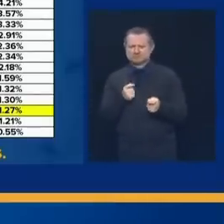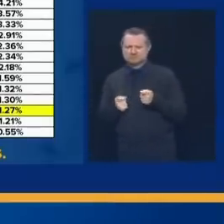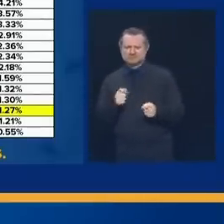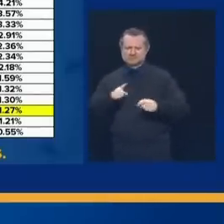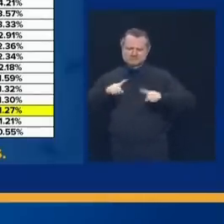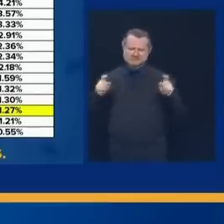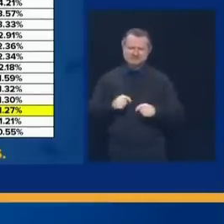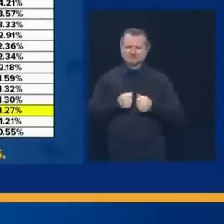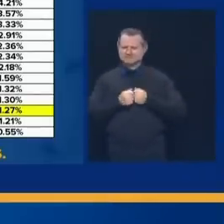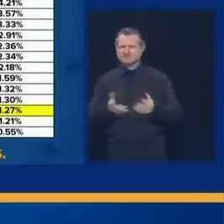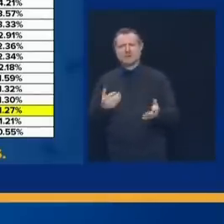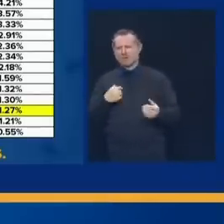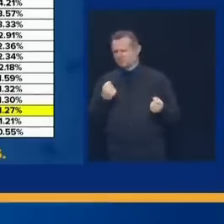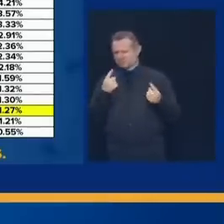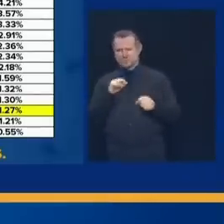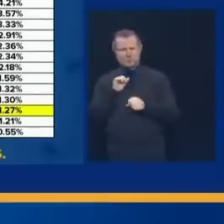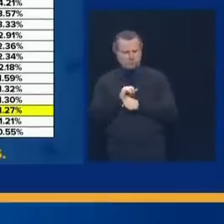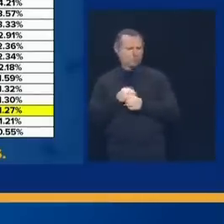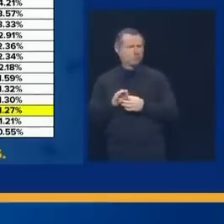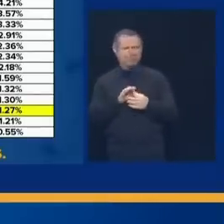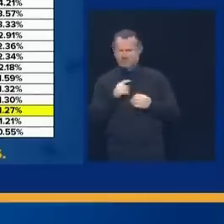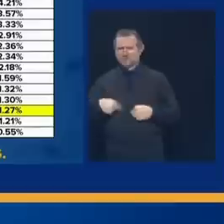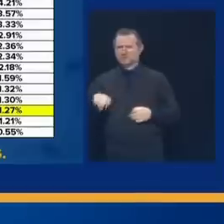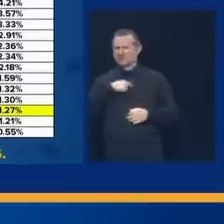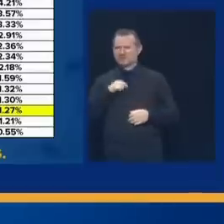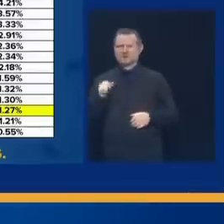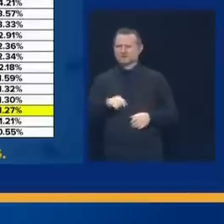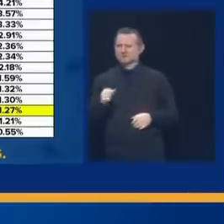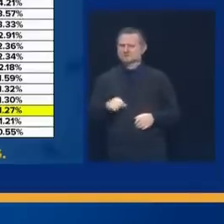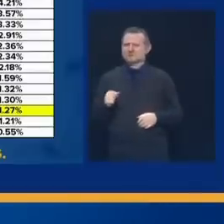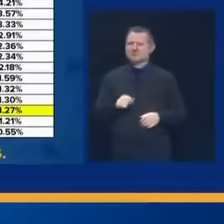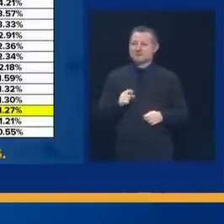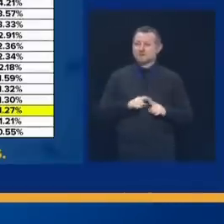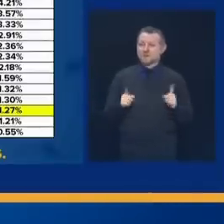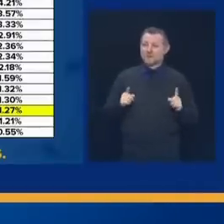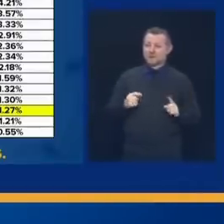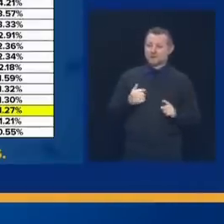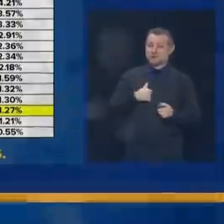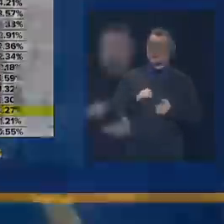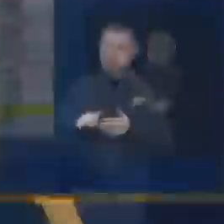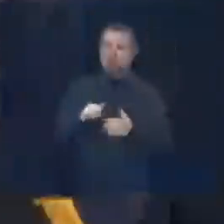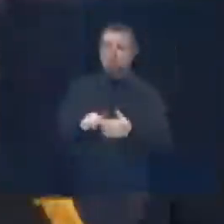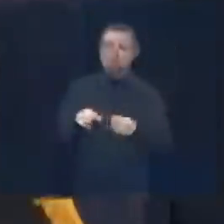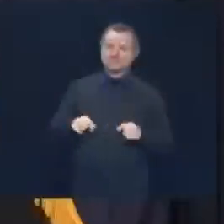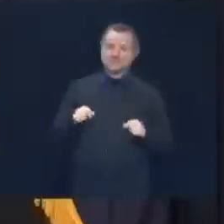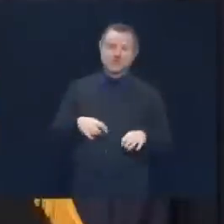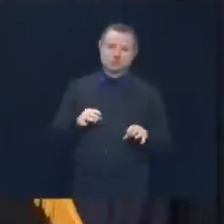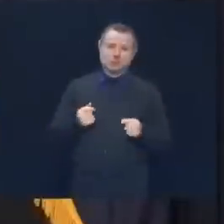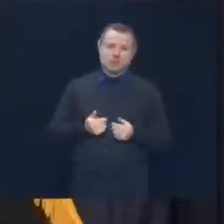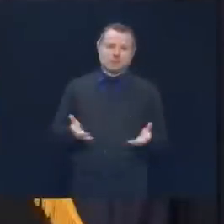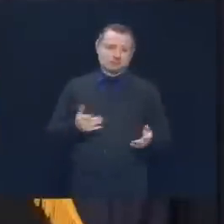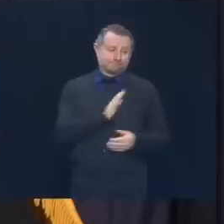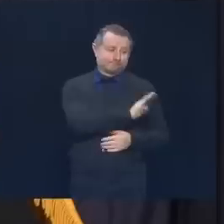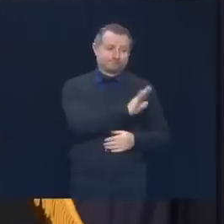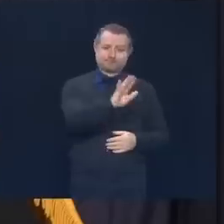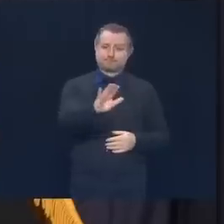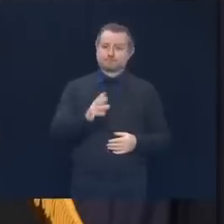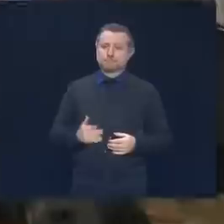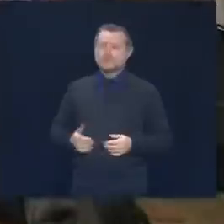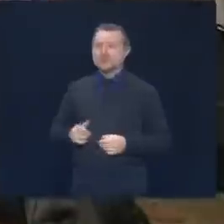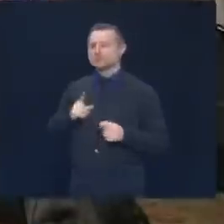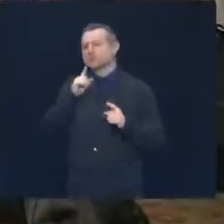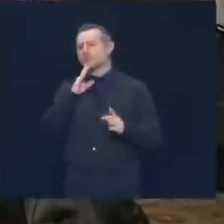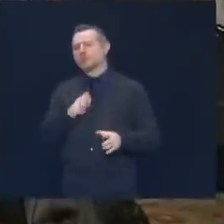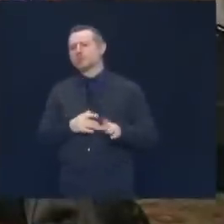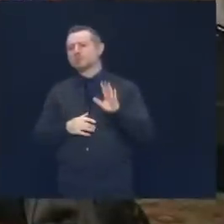it. But there's nothing to do from a border point of view. What about like path train testing or things like that, you know, at